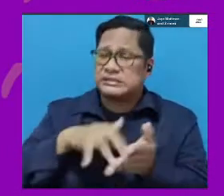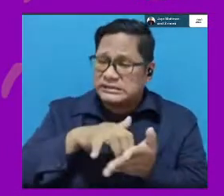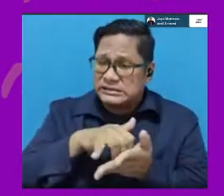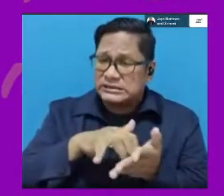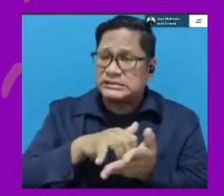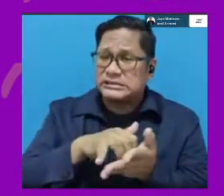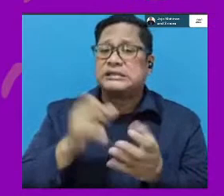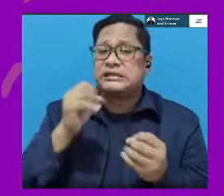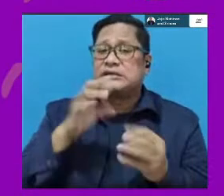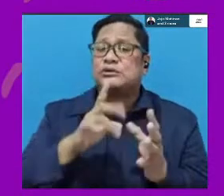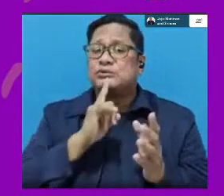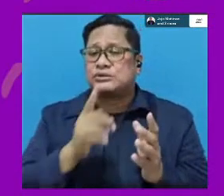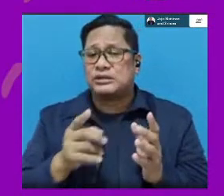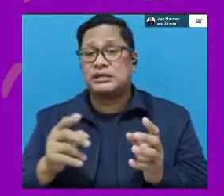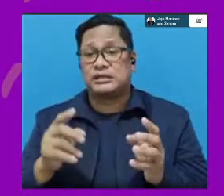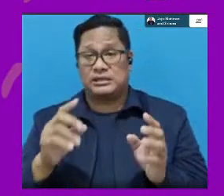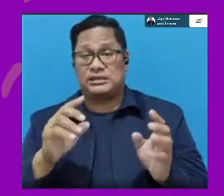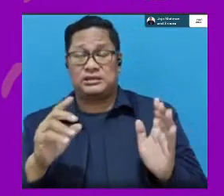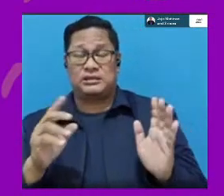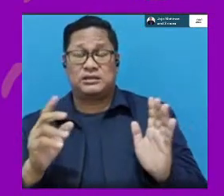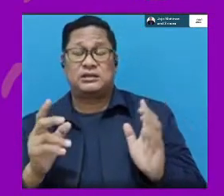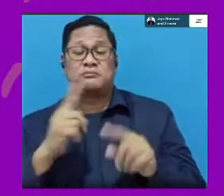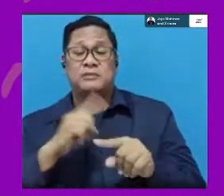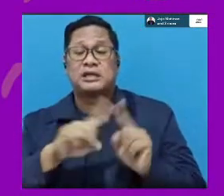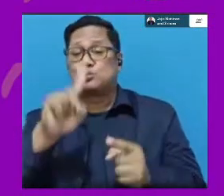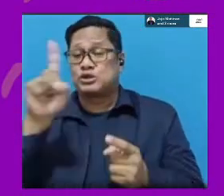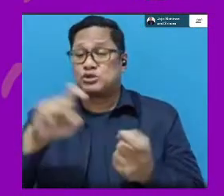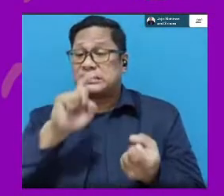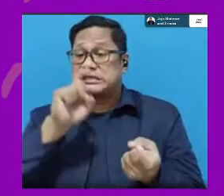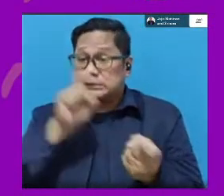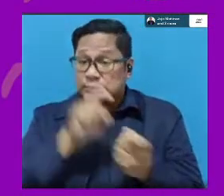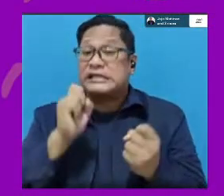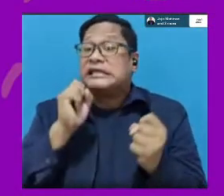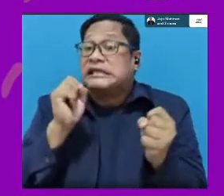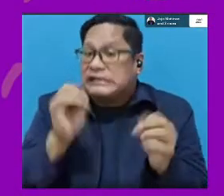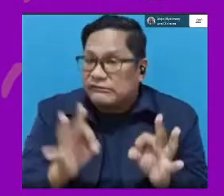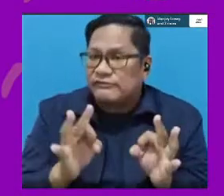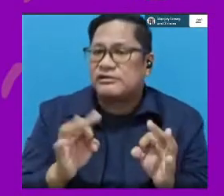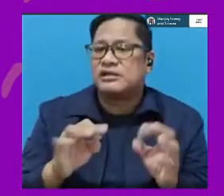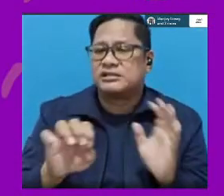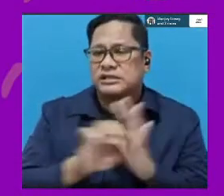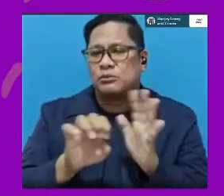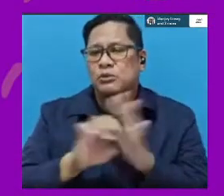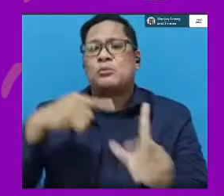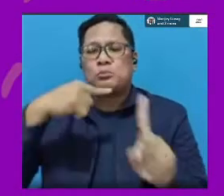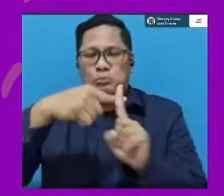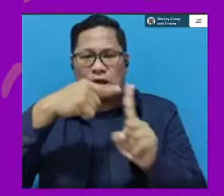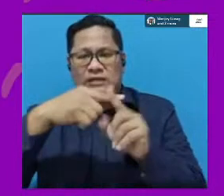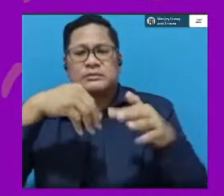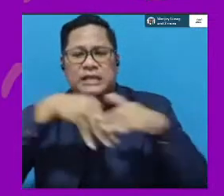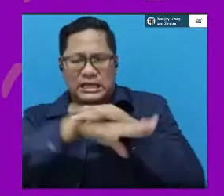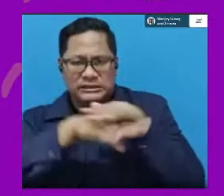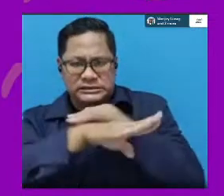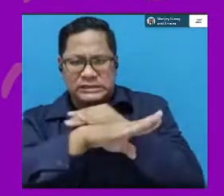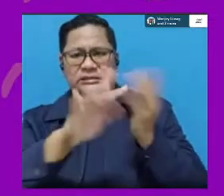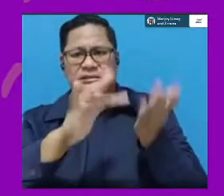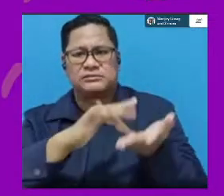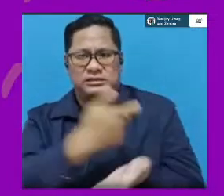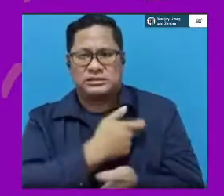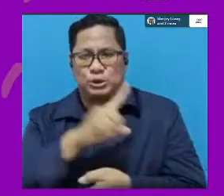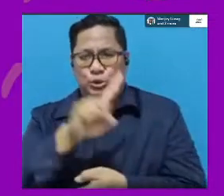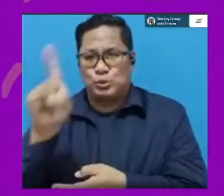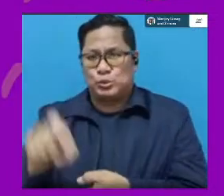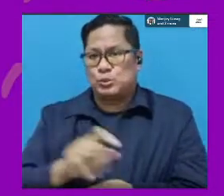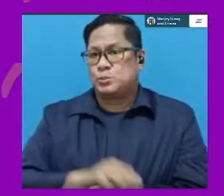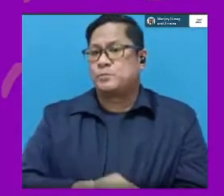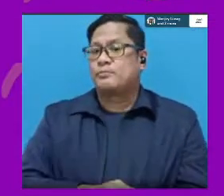extra onus on them, but the question specifically was if somebody could proactively access the vaccine. Okay po.